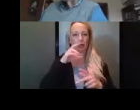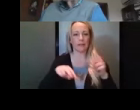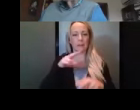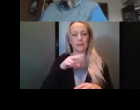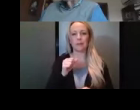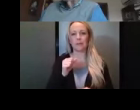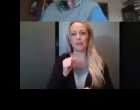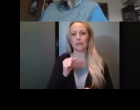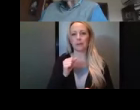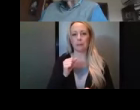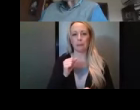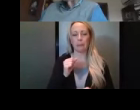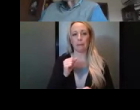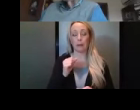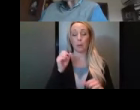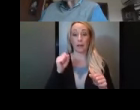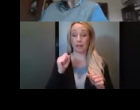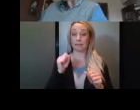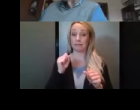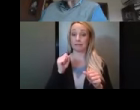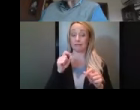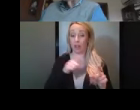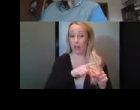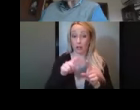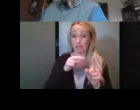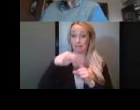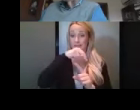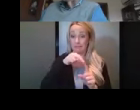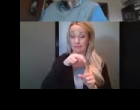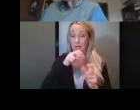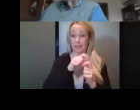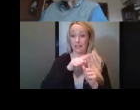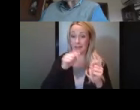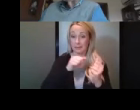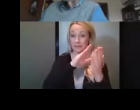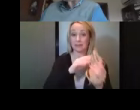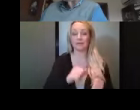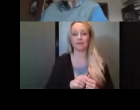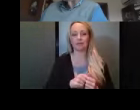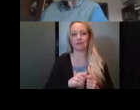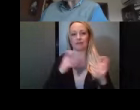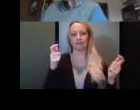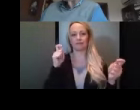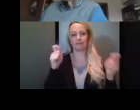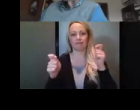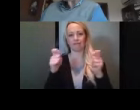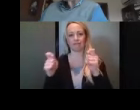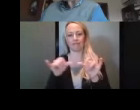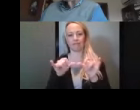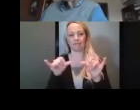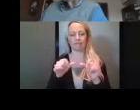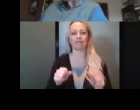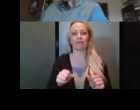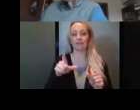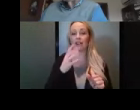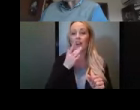So we can look at this in one more way. What I'm going to show here are the large scale changes in diffusivity that we see. So this